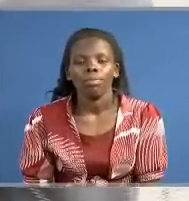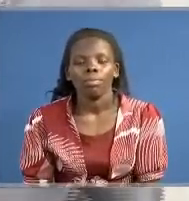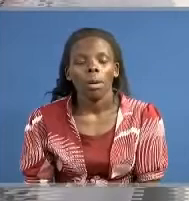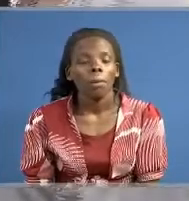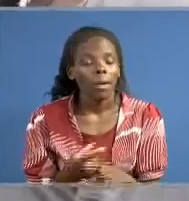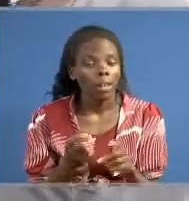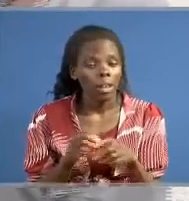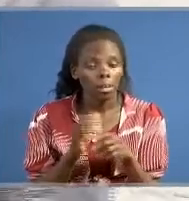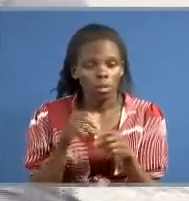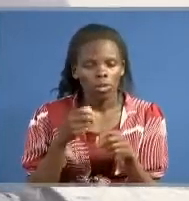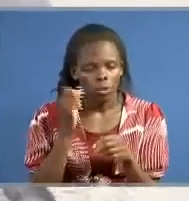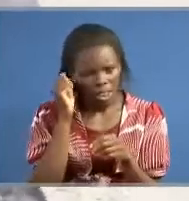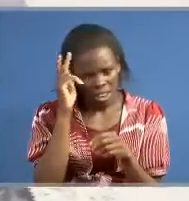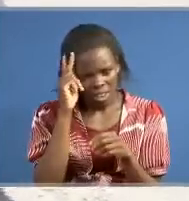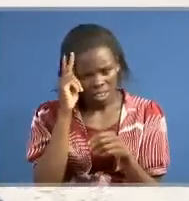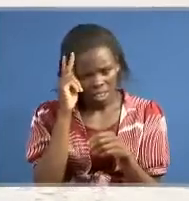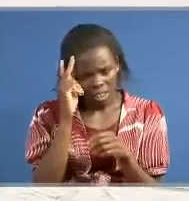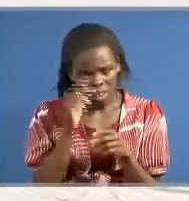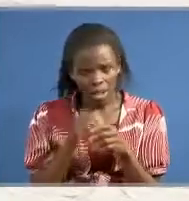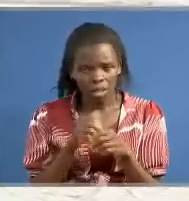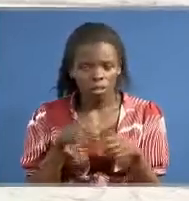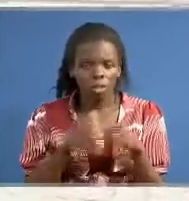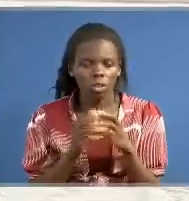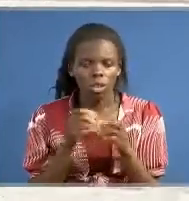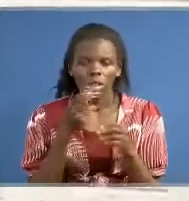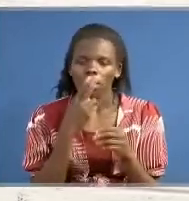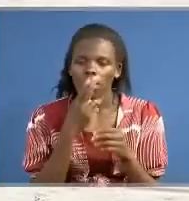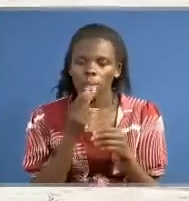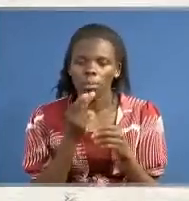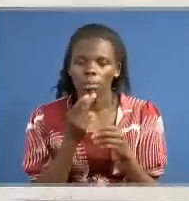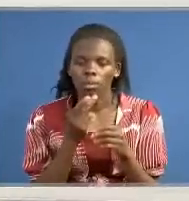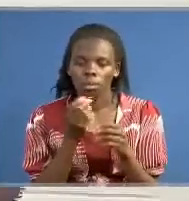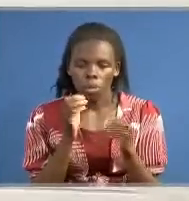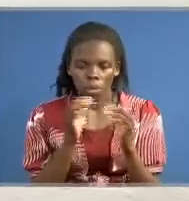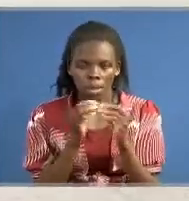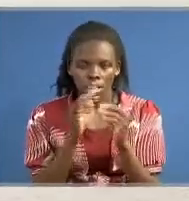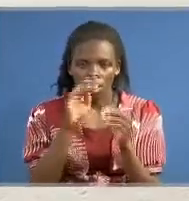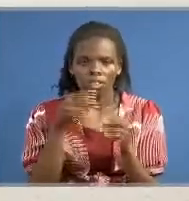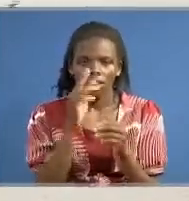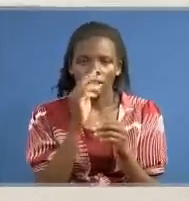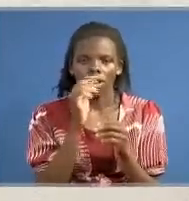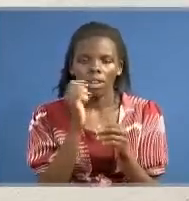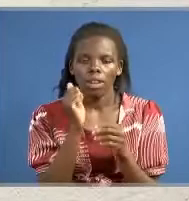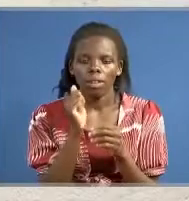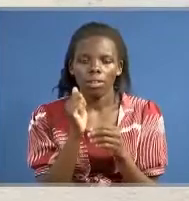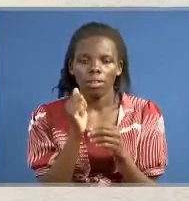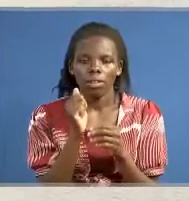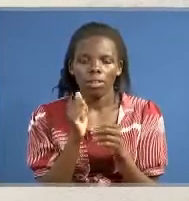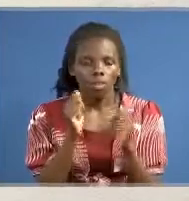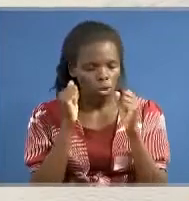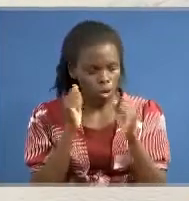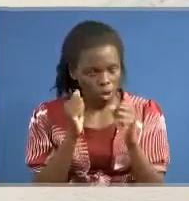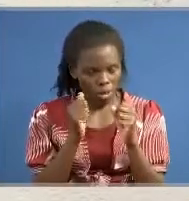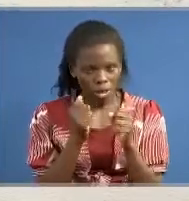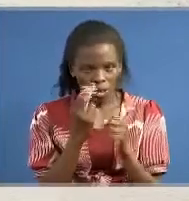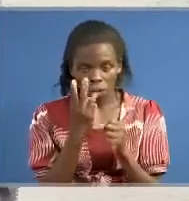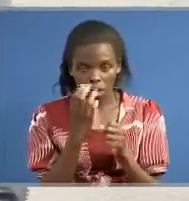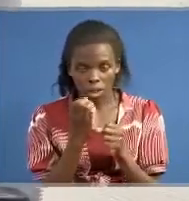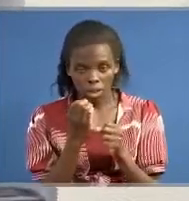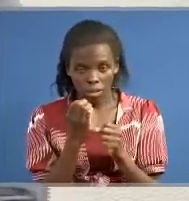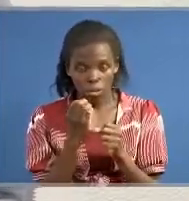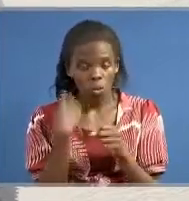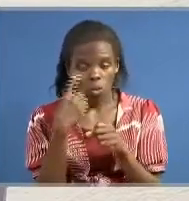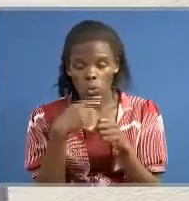But in an effort to understand further the condition diabetes, we meet Regina, a bubbly spirit, confident and in her 20s,